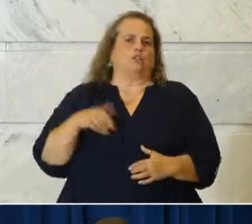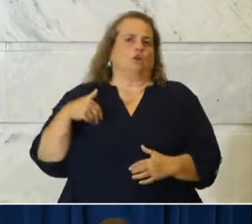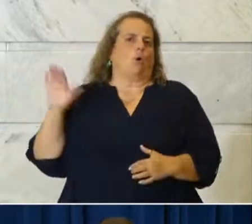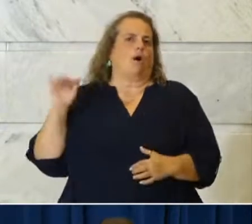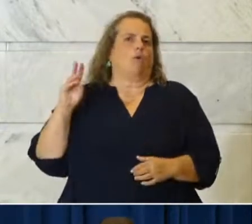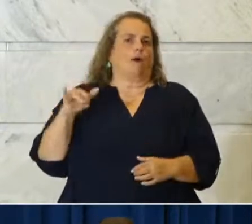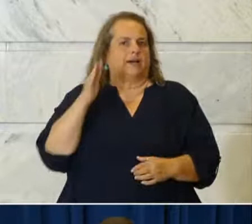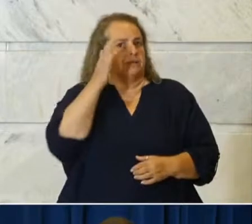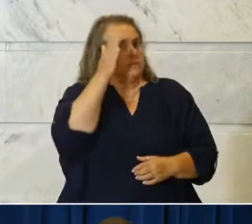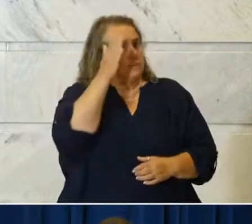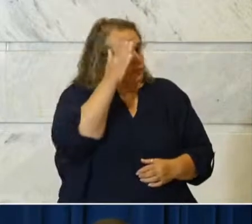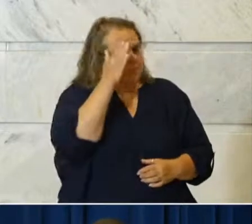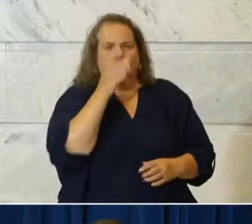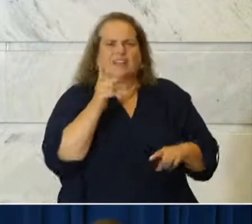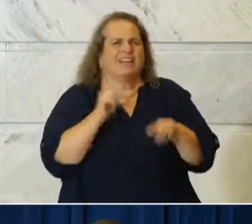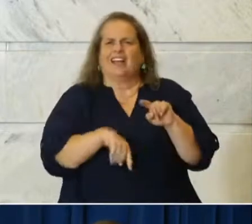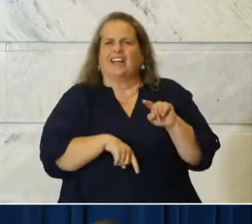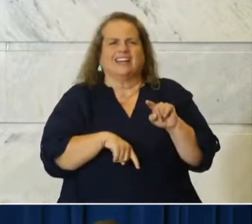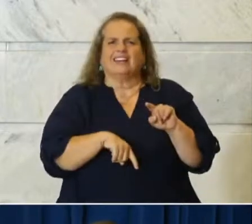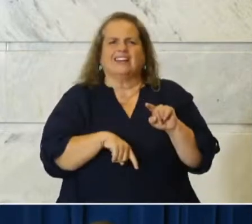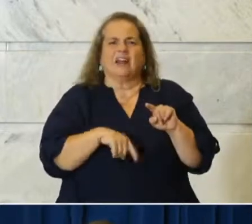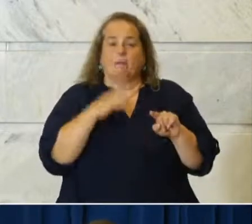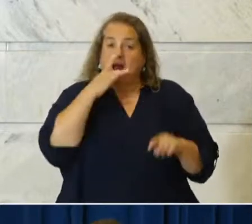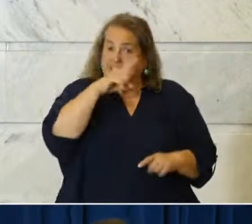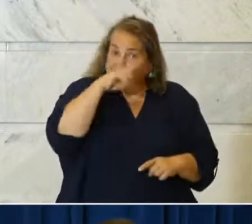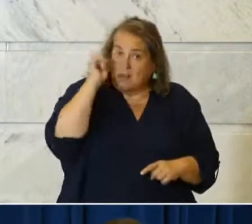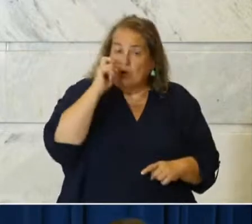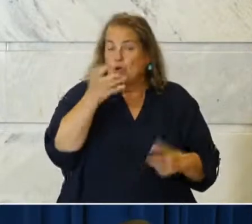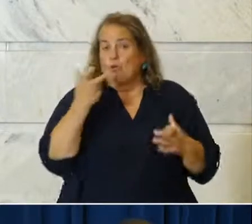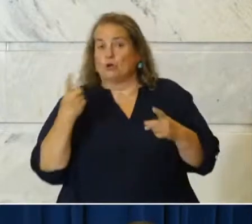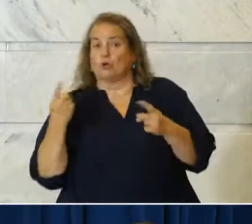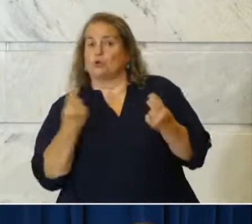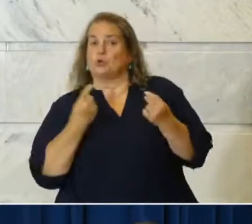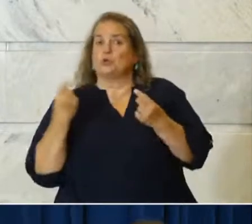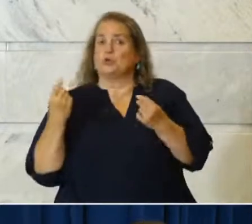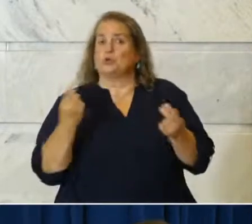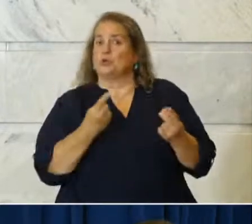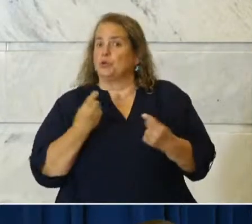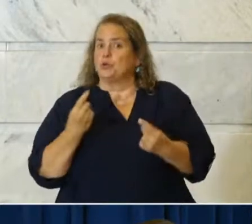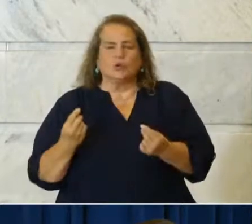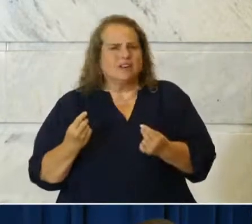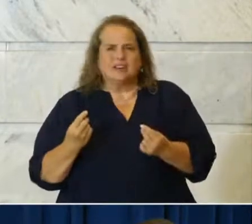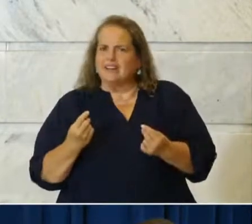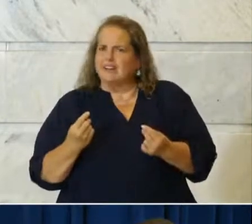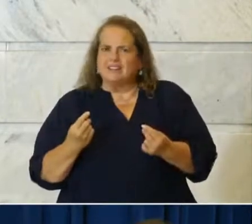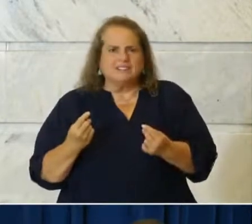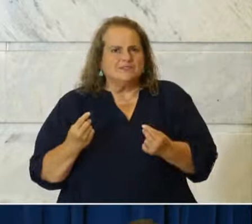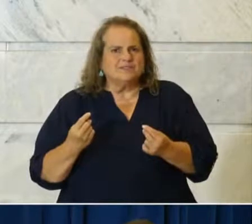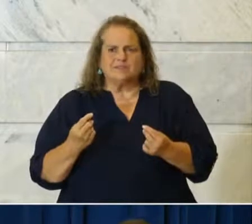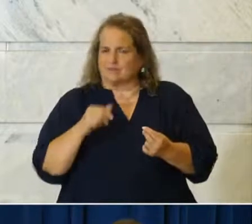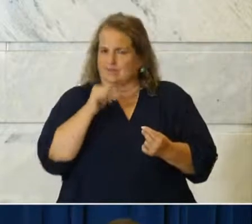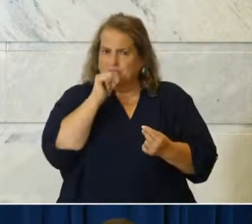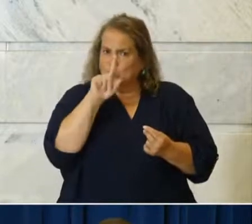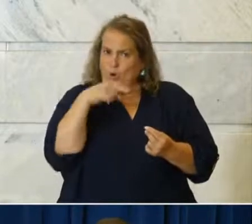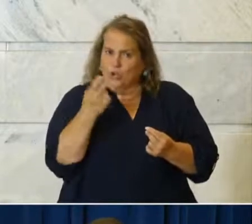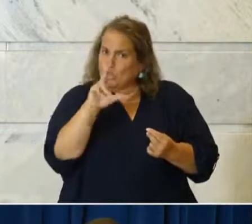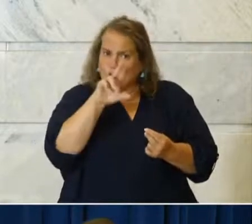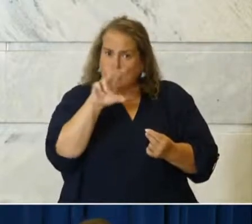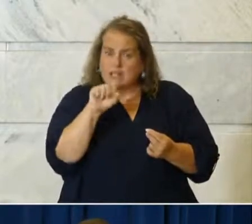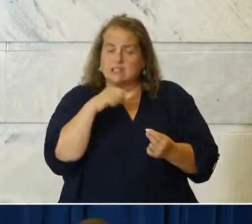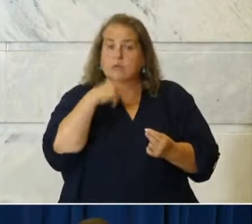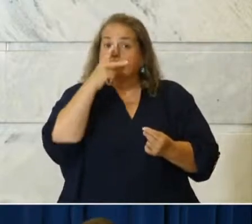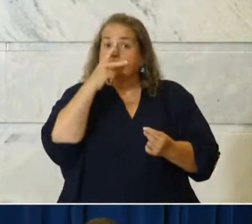it's summer or we want to be able to do things that we haven't been able to do. It's not just the United States. We are seeing